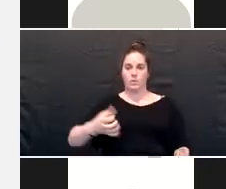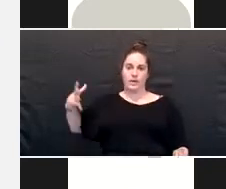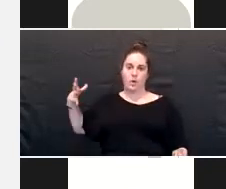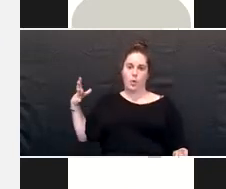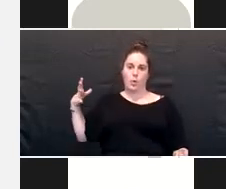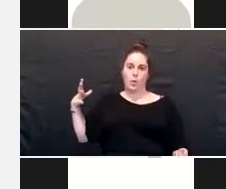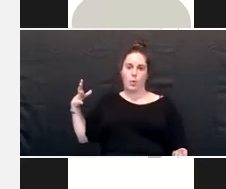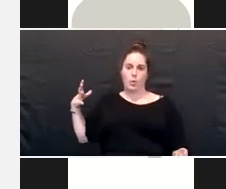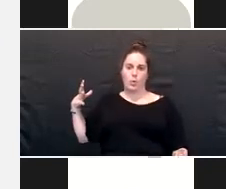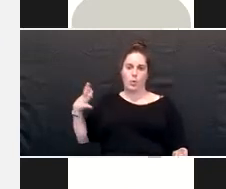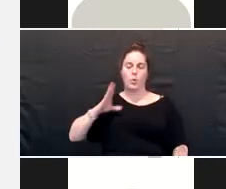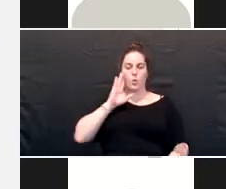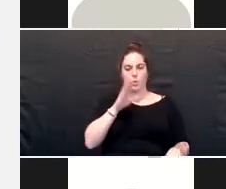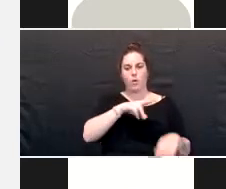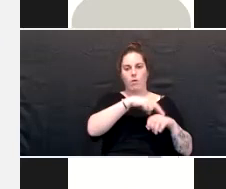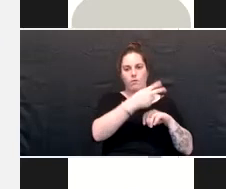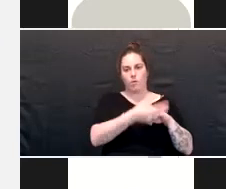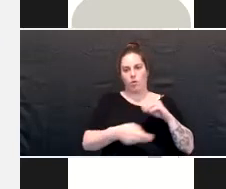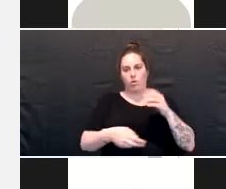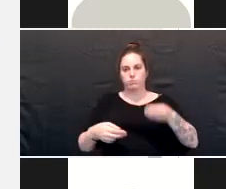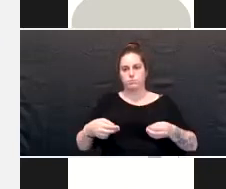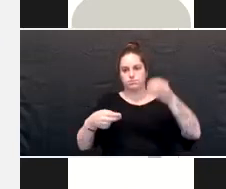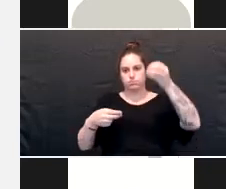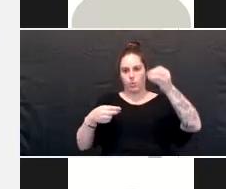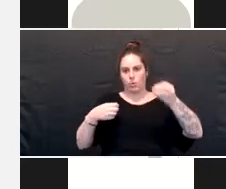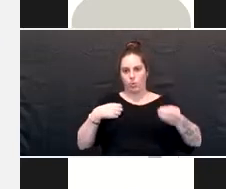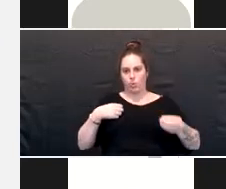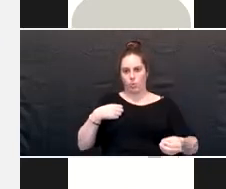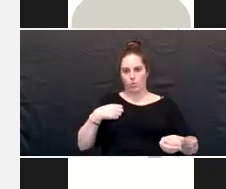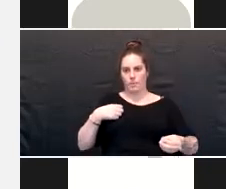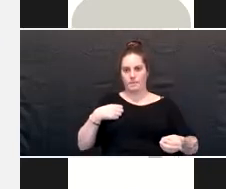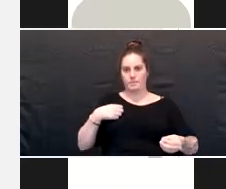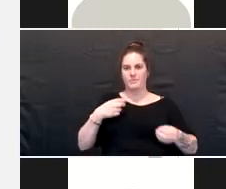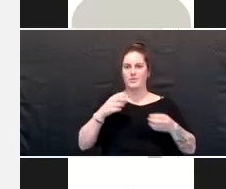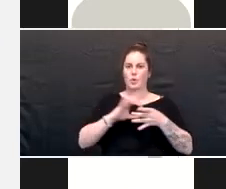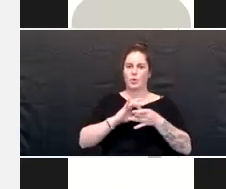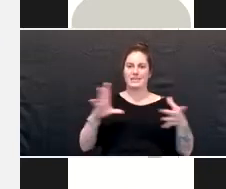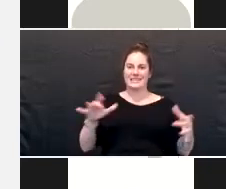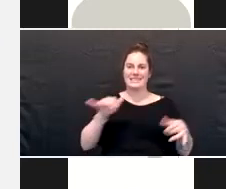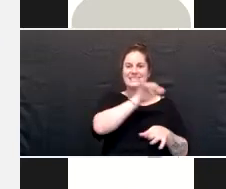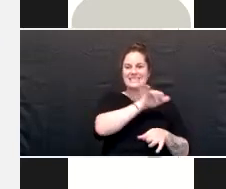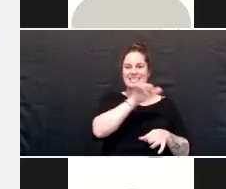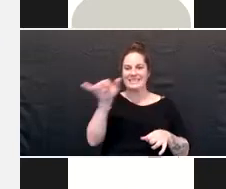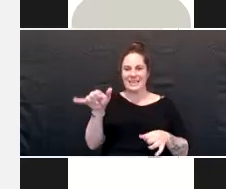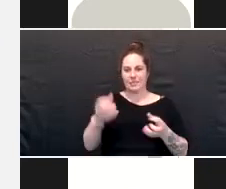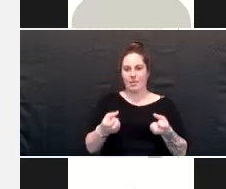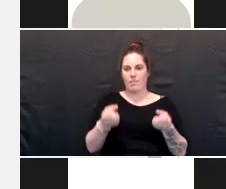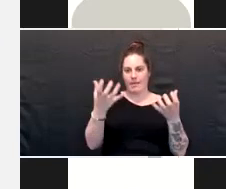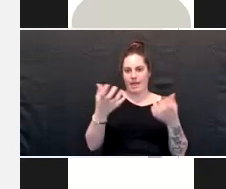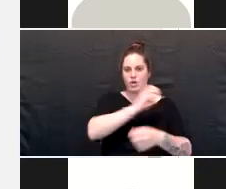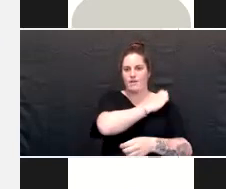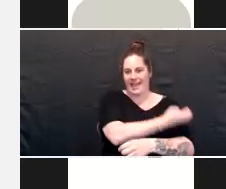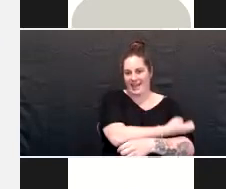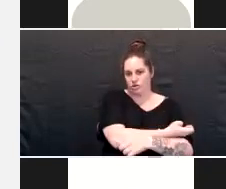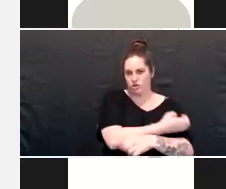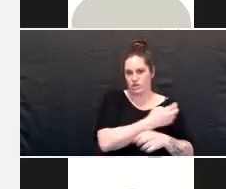bob falls, releasing the same amount of energy that is stored, mgh. Okay? You think of it this